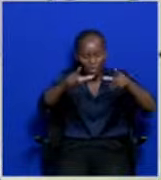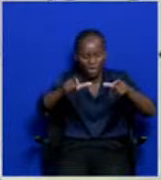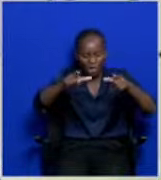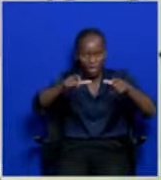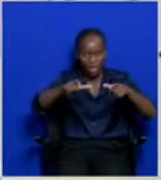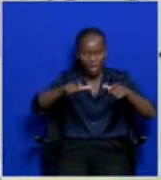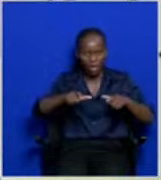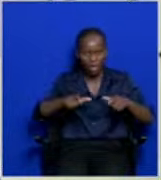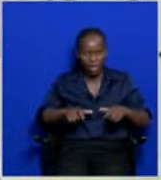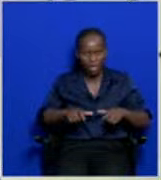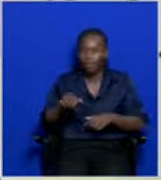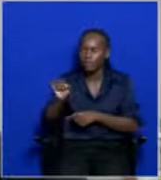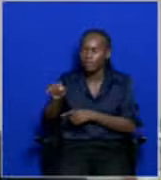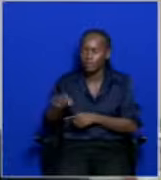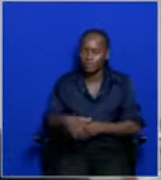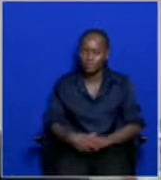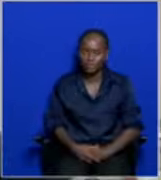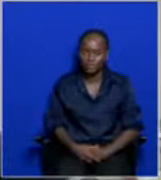So